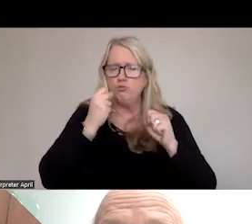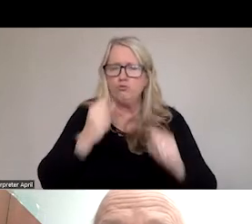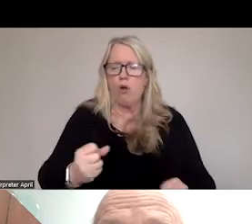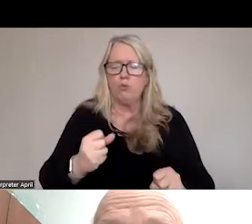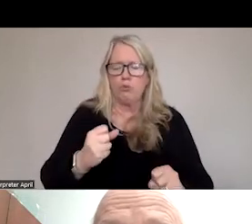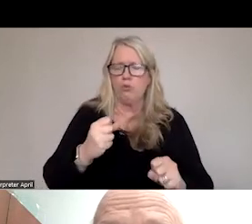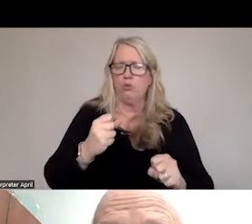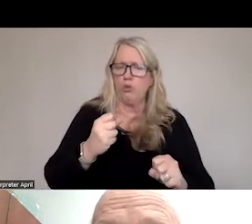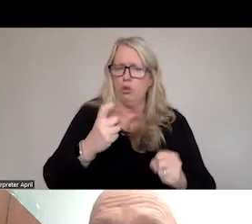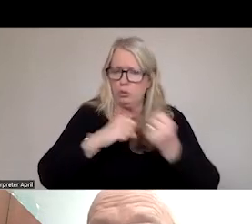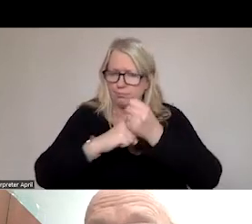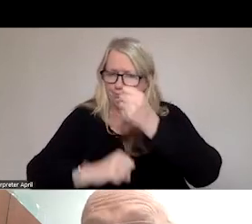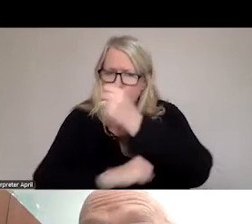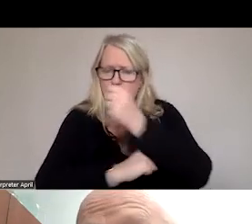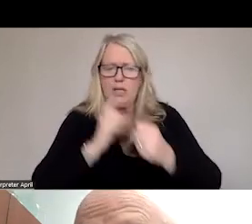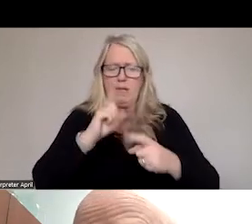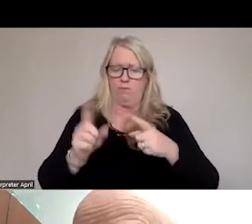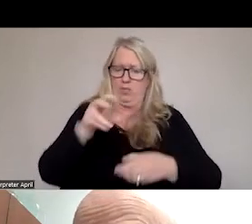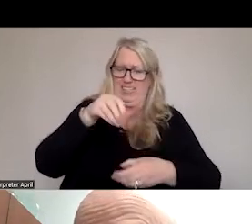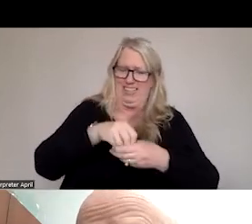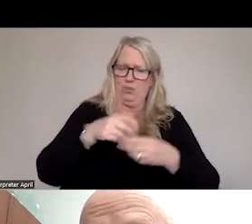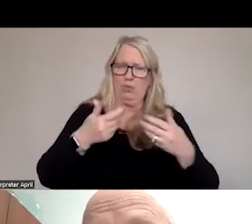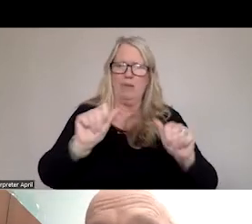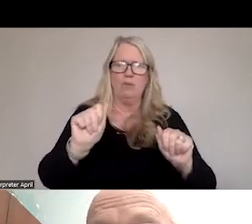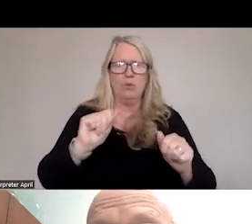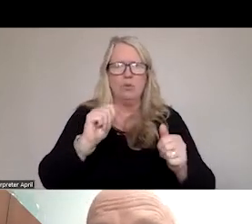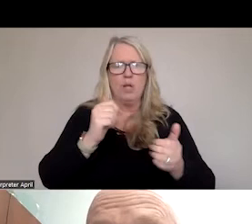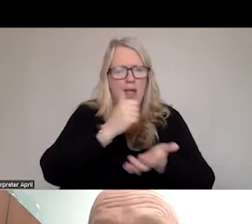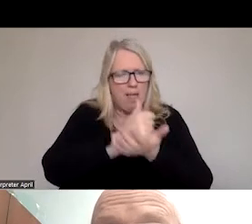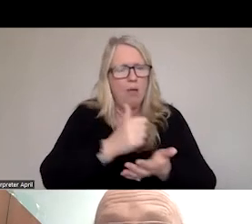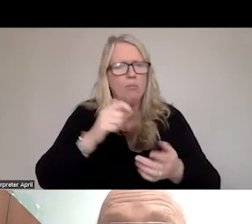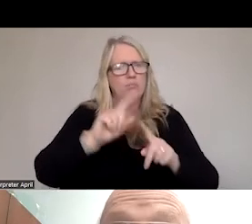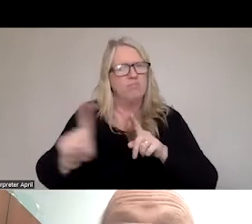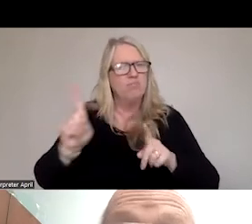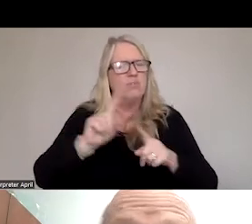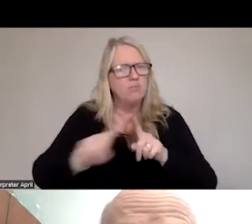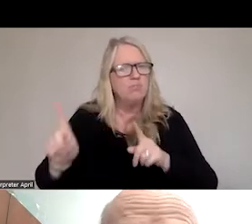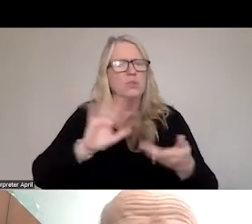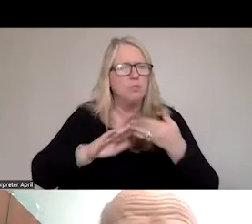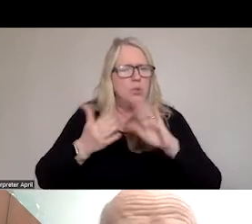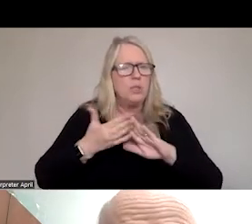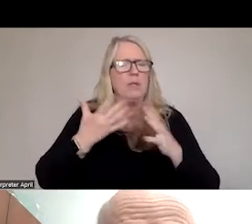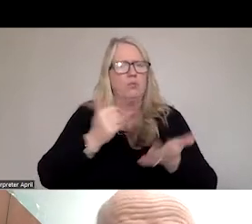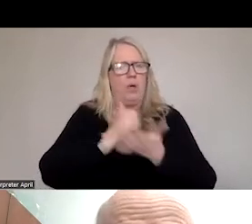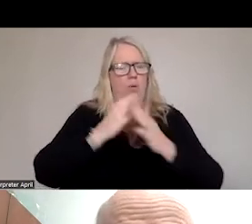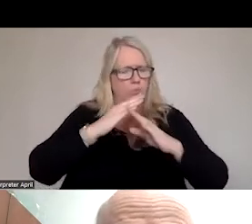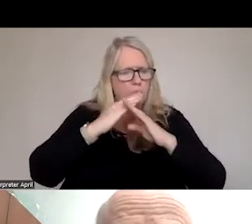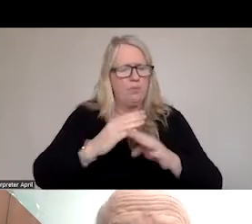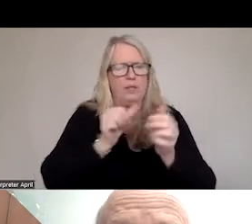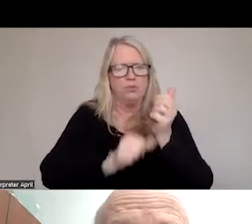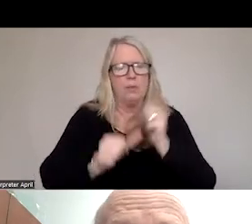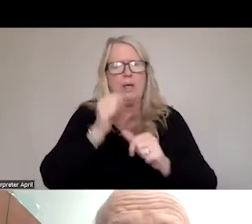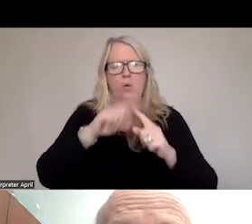and increased efforts at helping communities work to prevent suicide among their